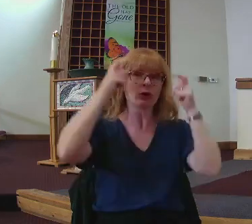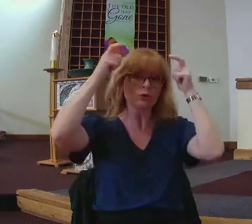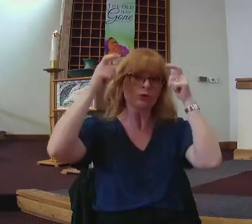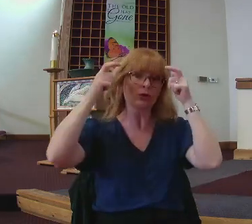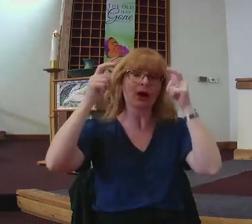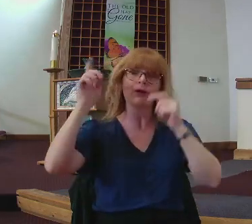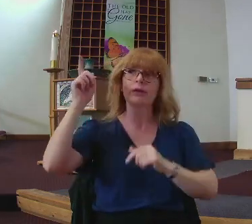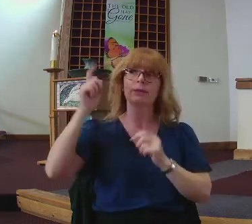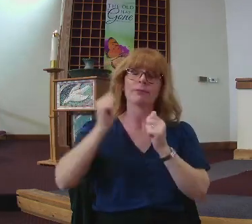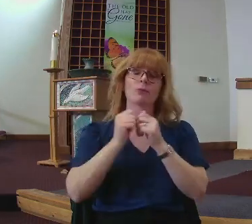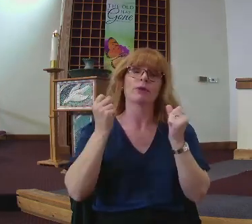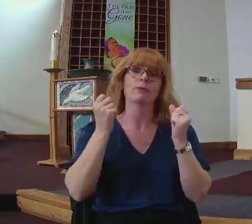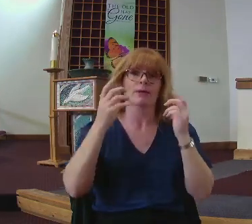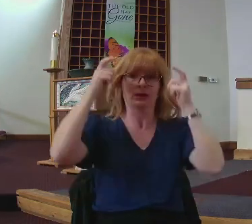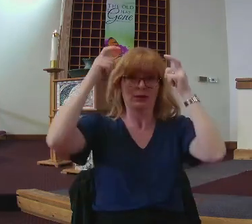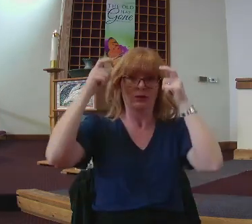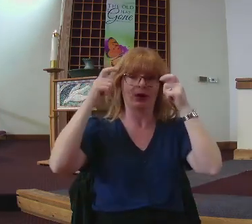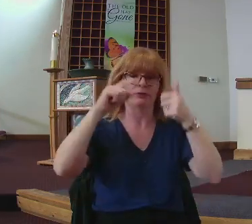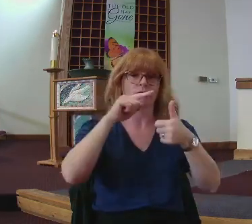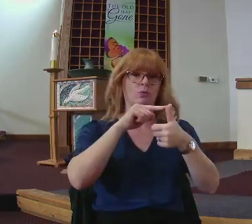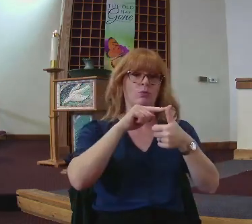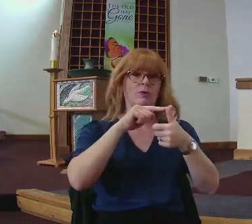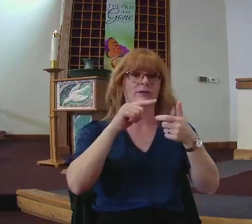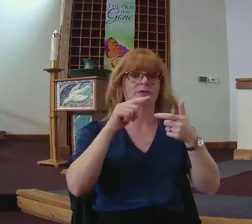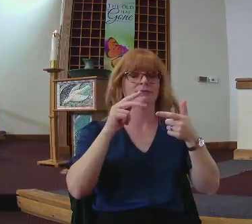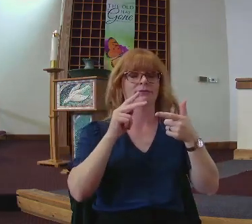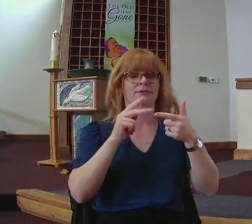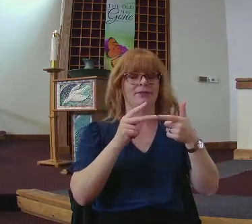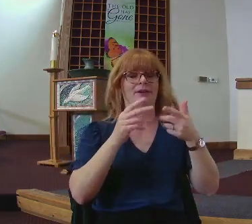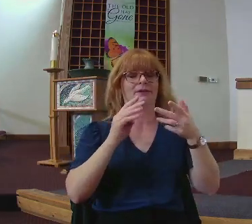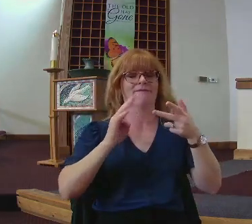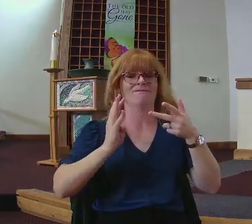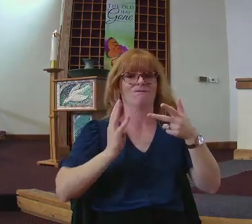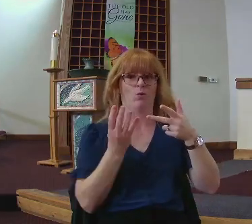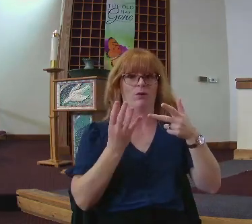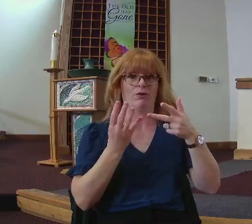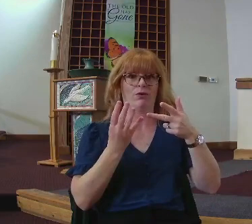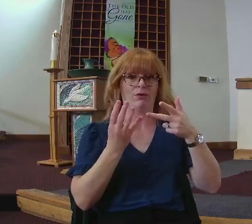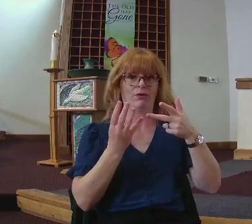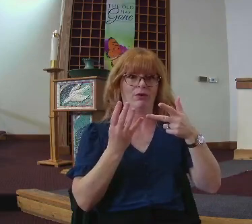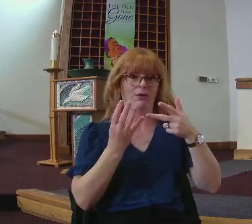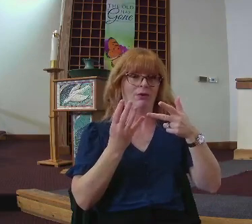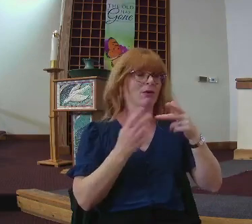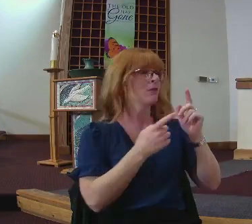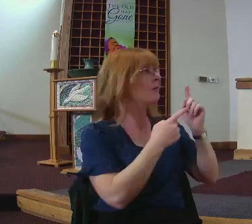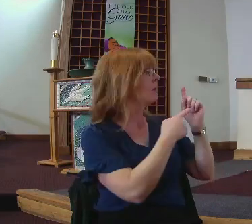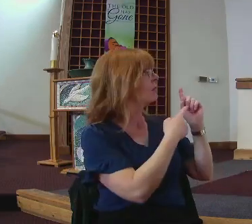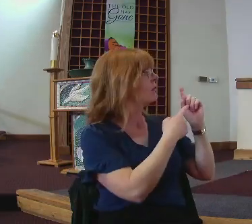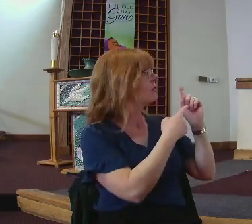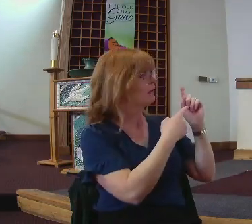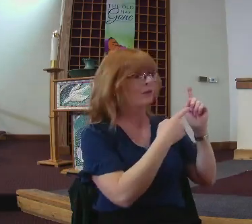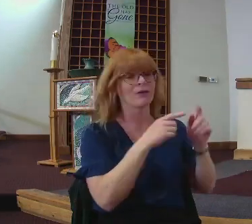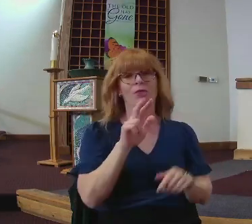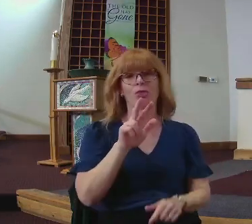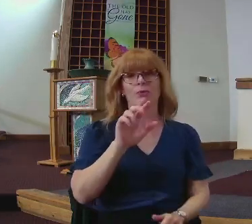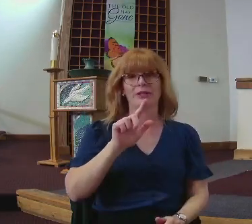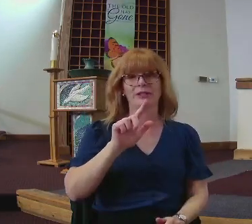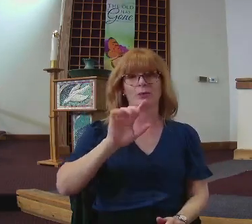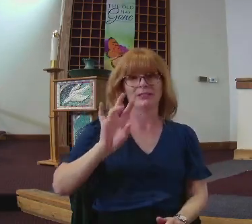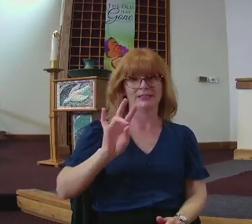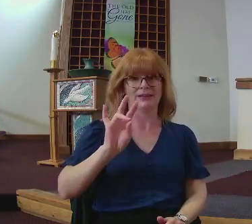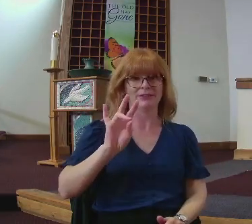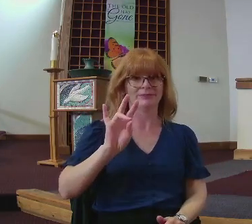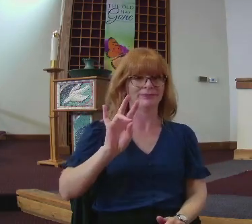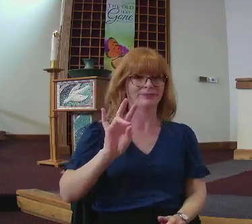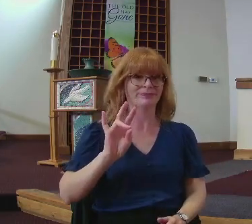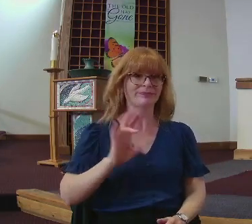with Many Crowns. We'll sing the first, second, and fourth verses. The words are on the screen and on page 327 in your hymnal. Let us